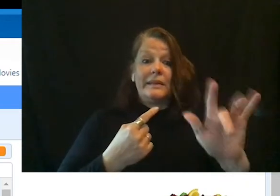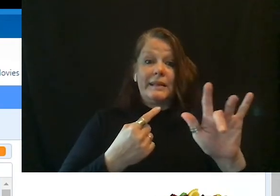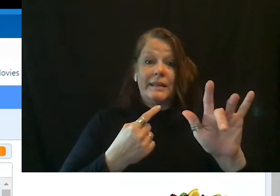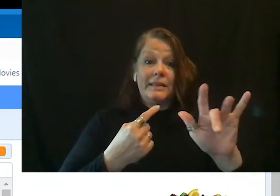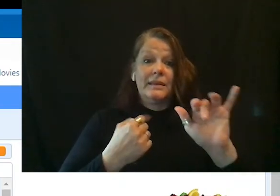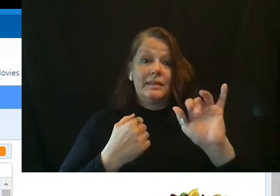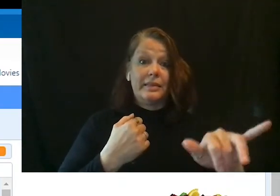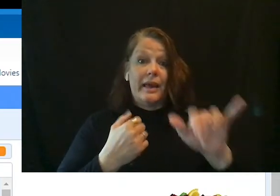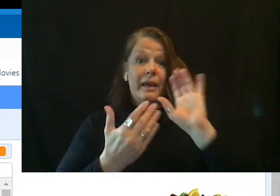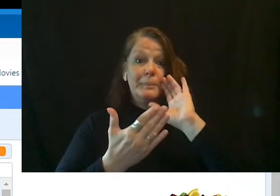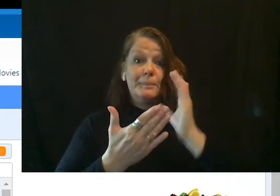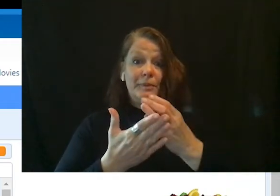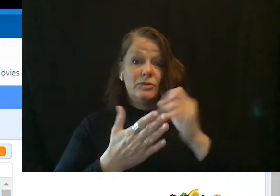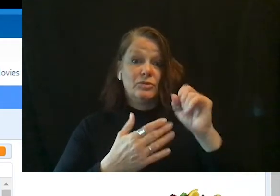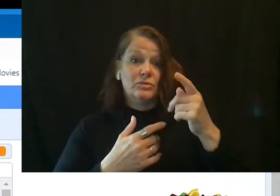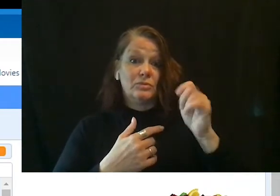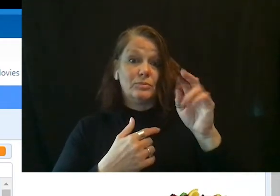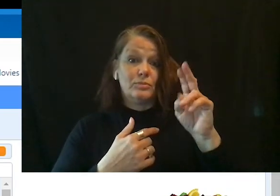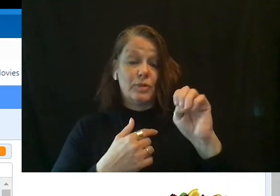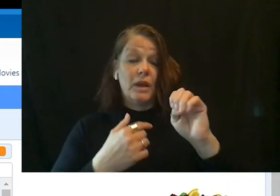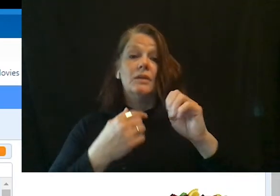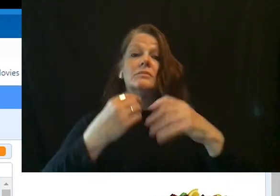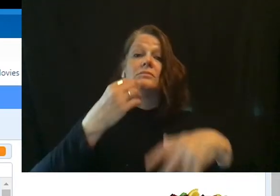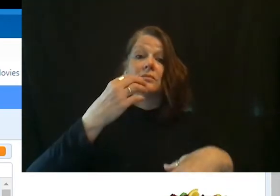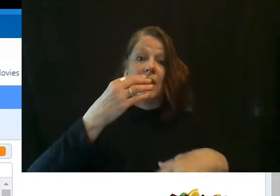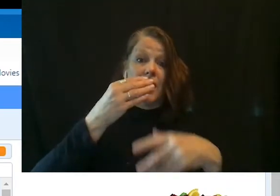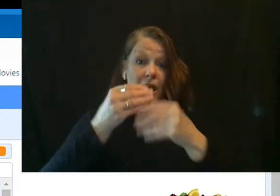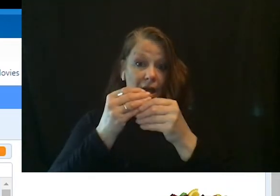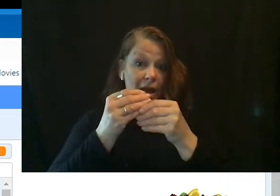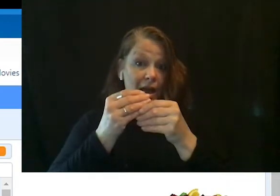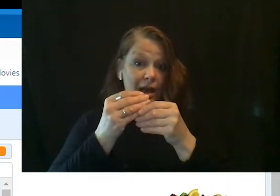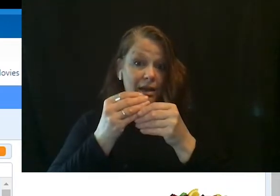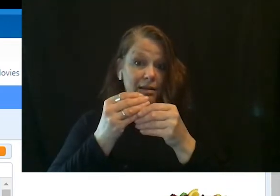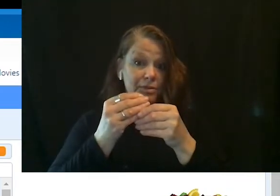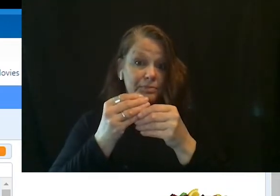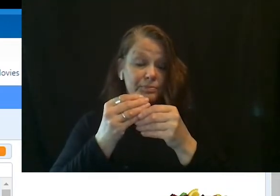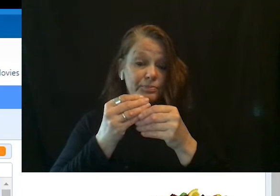clicked, we are going to add